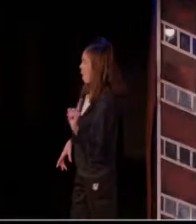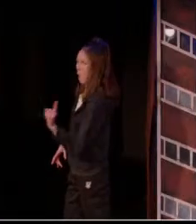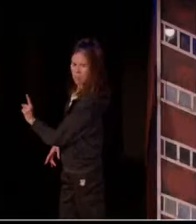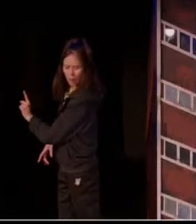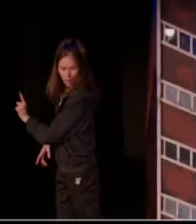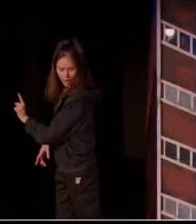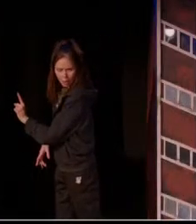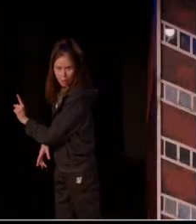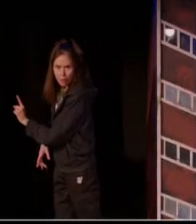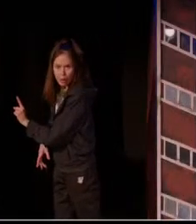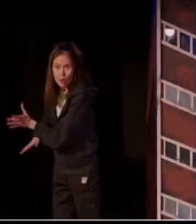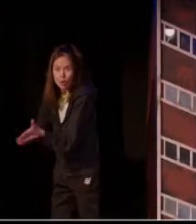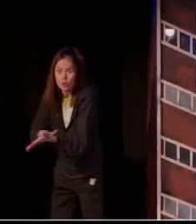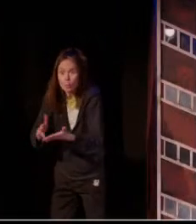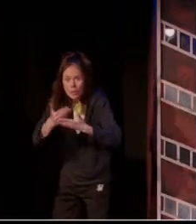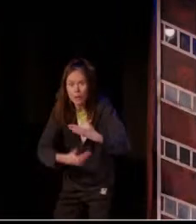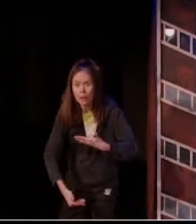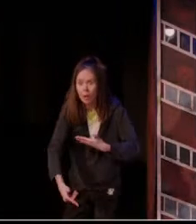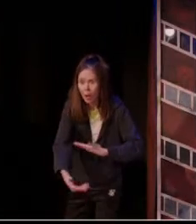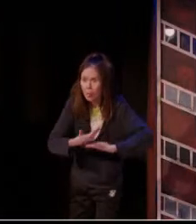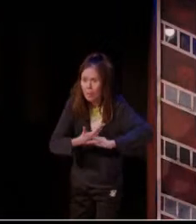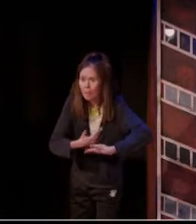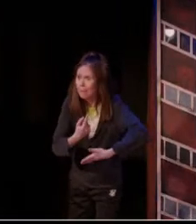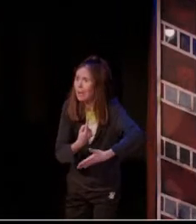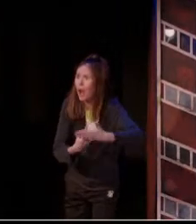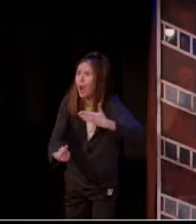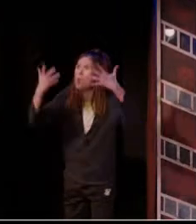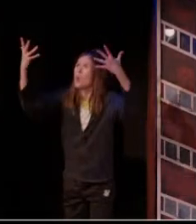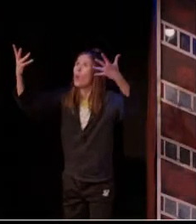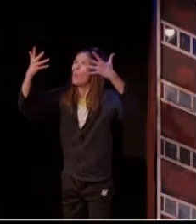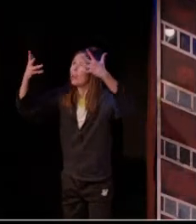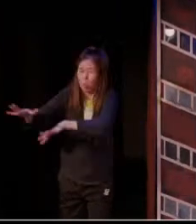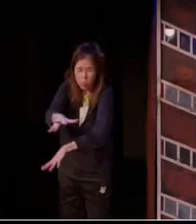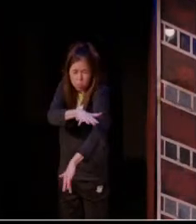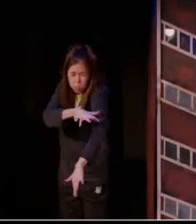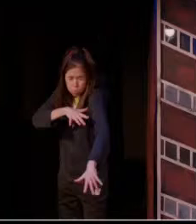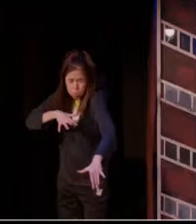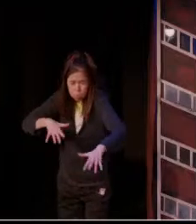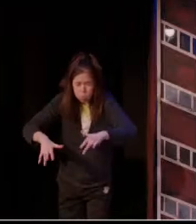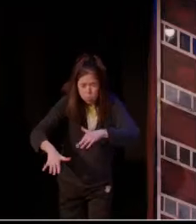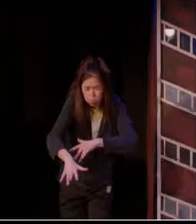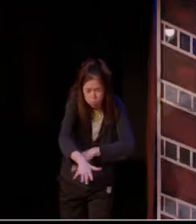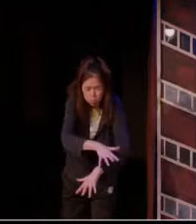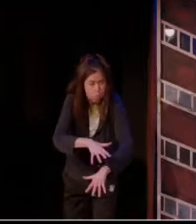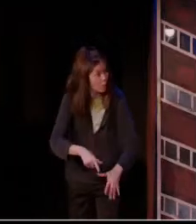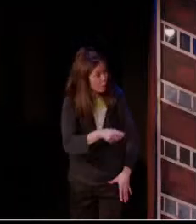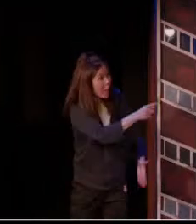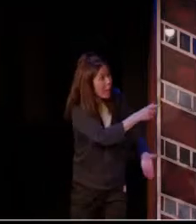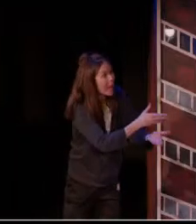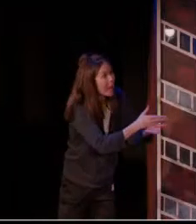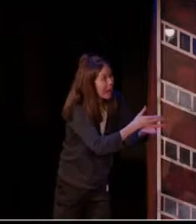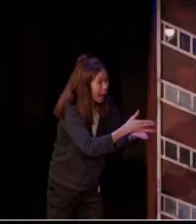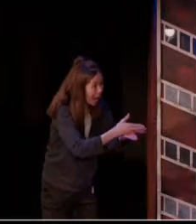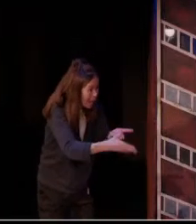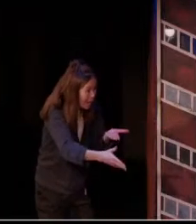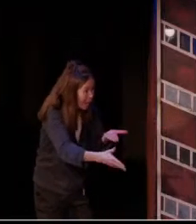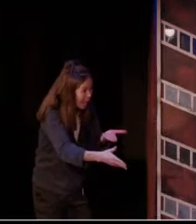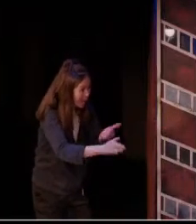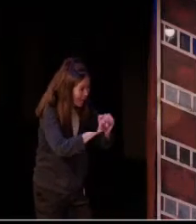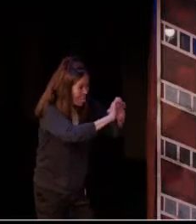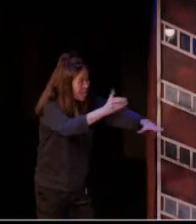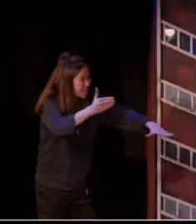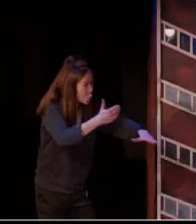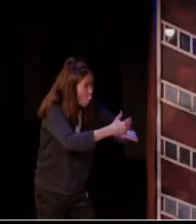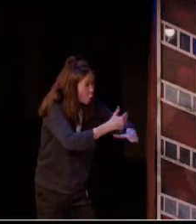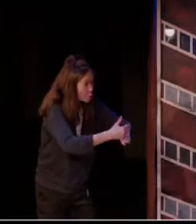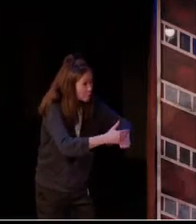climate. As by strange fortune it did come to us, we do in justice charge you on your soul's peril and your body's